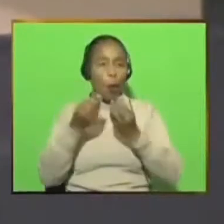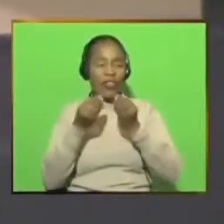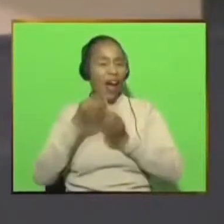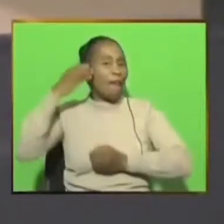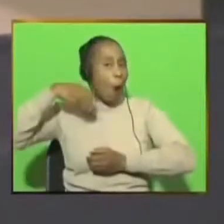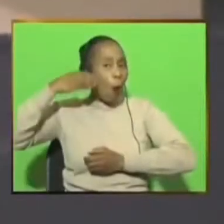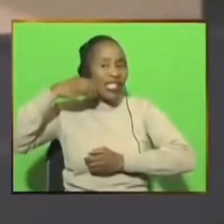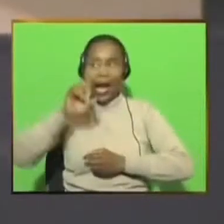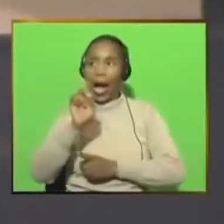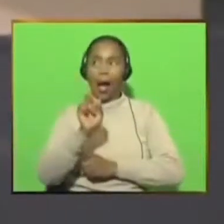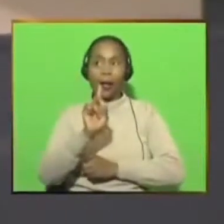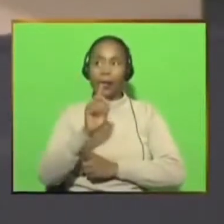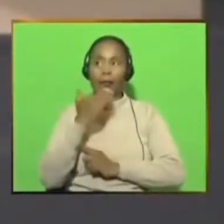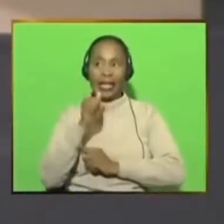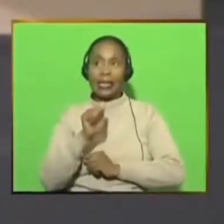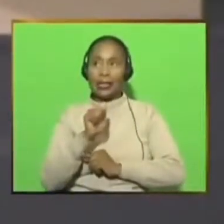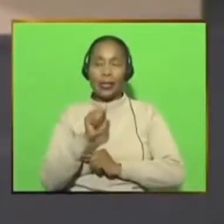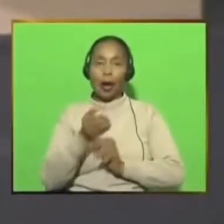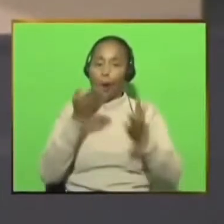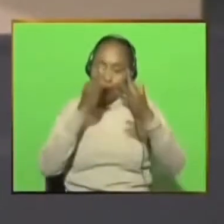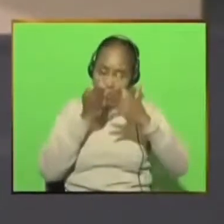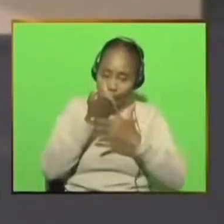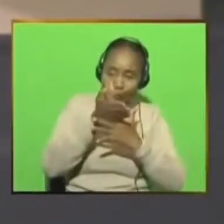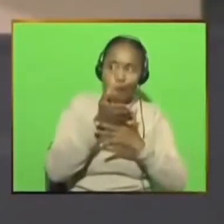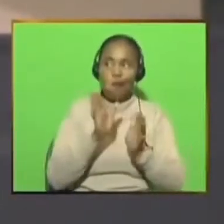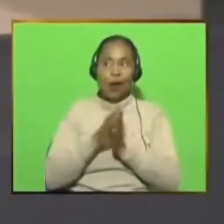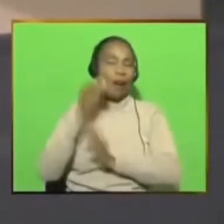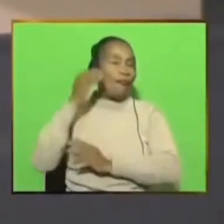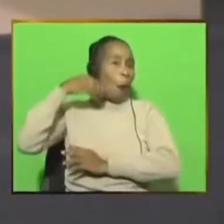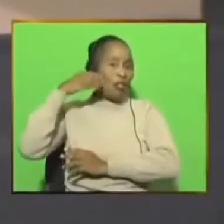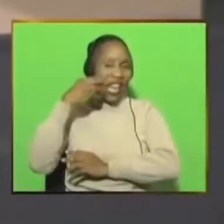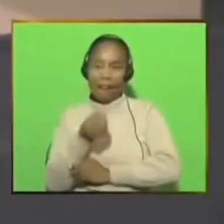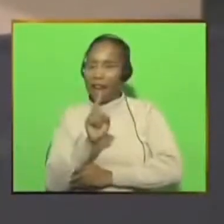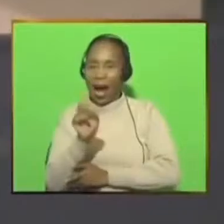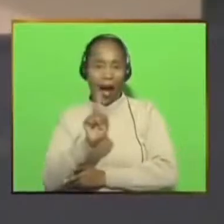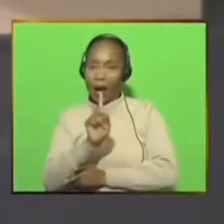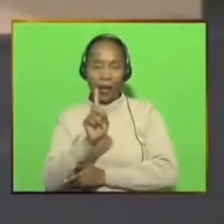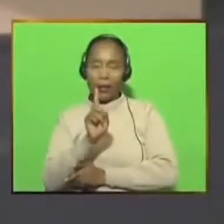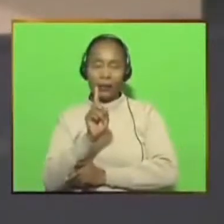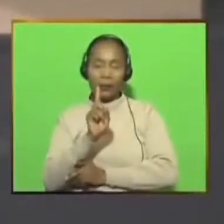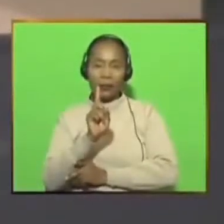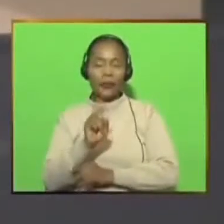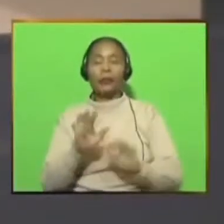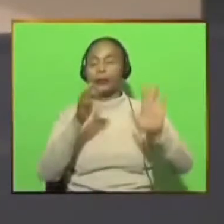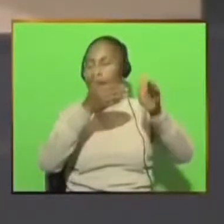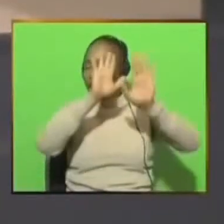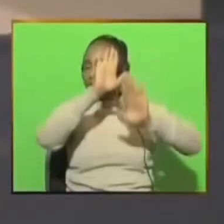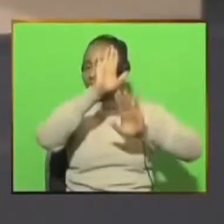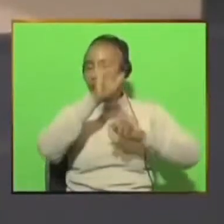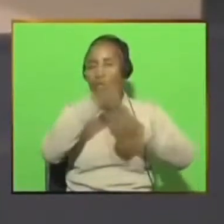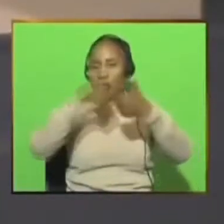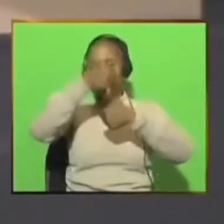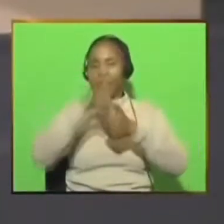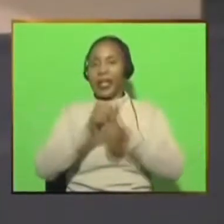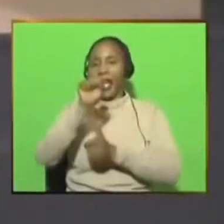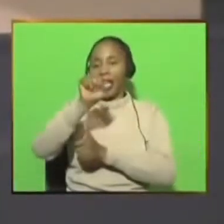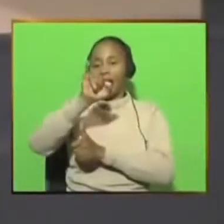Please, those representatives who will go to the counting room, please don't take any